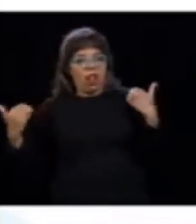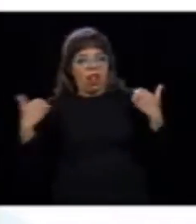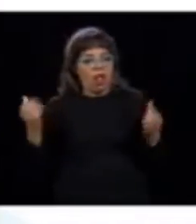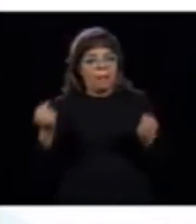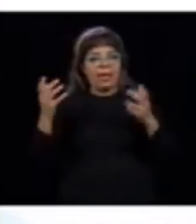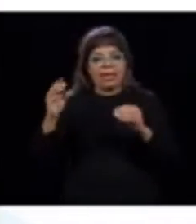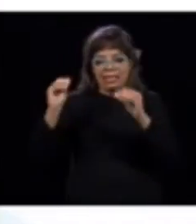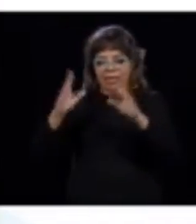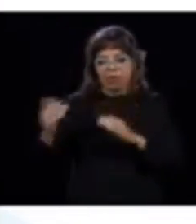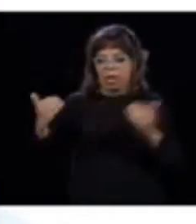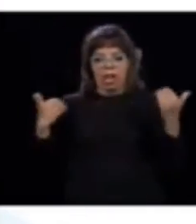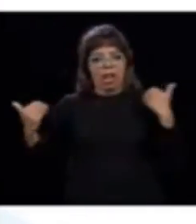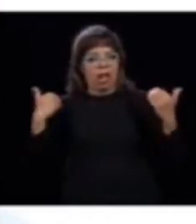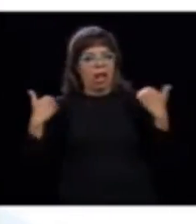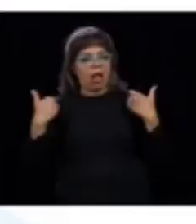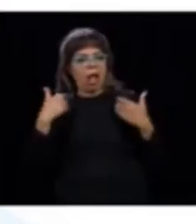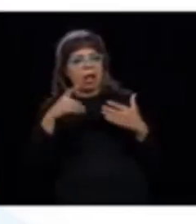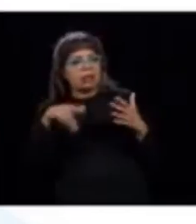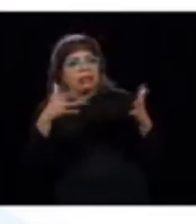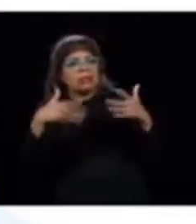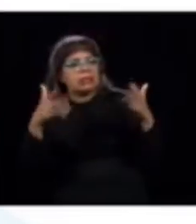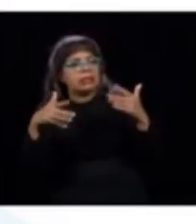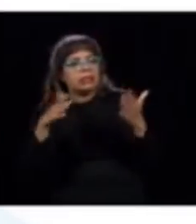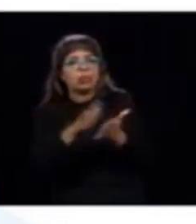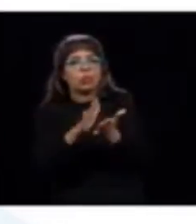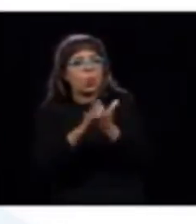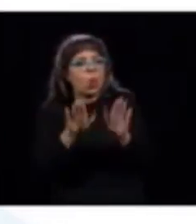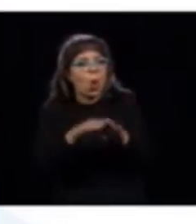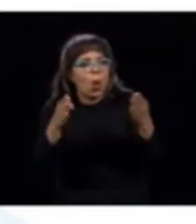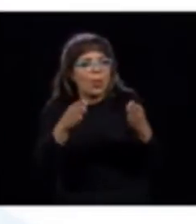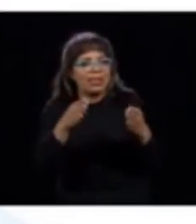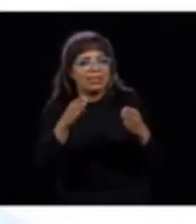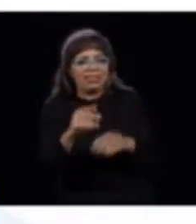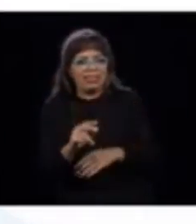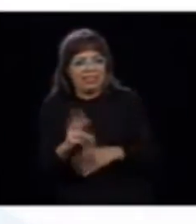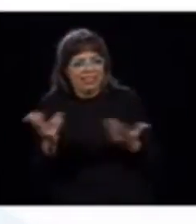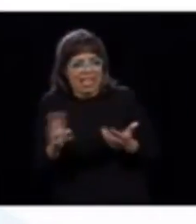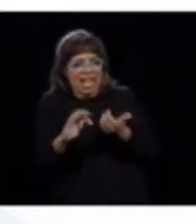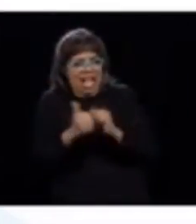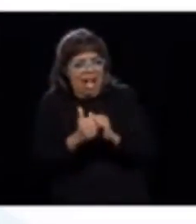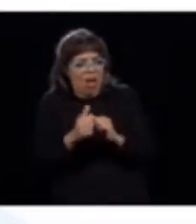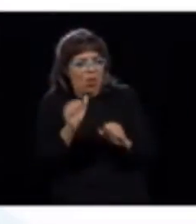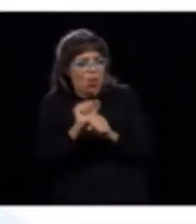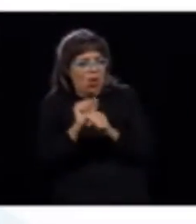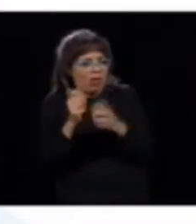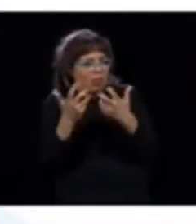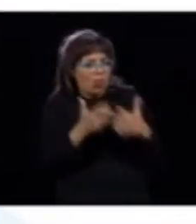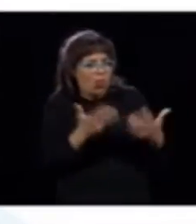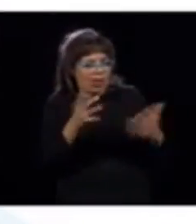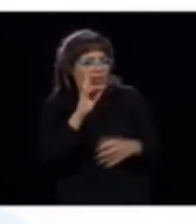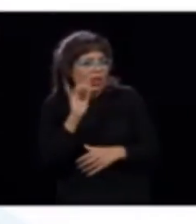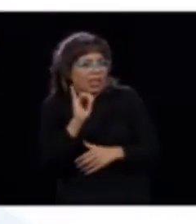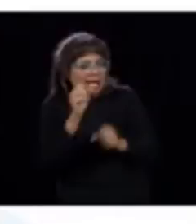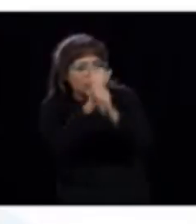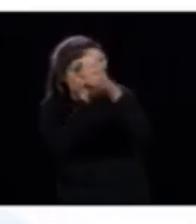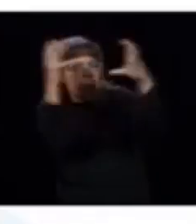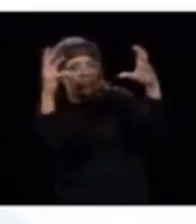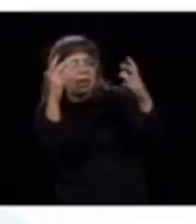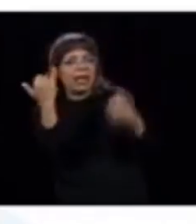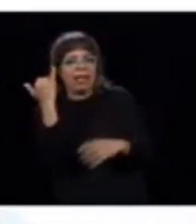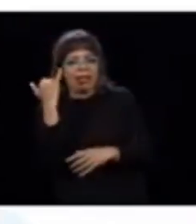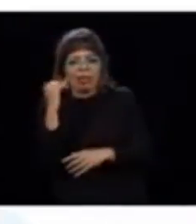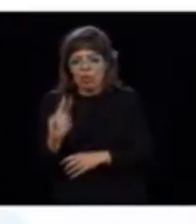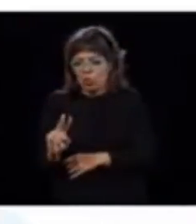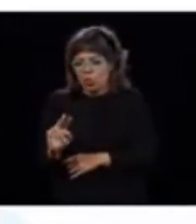about opening schools. Will you impose the two meters in classrooms? How will that work at lunch hour in the